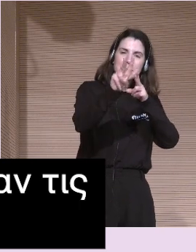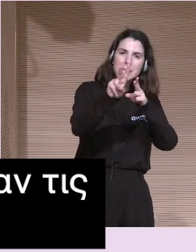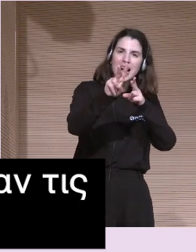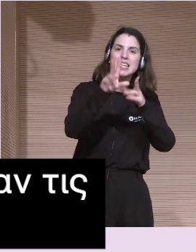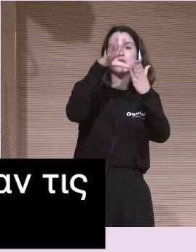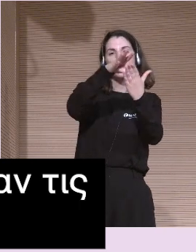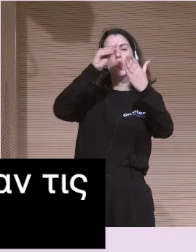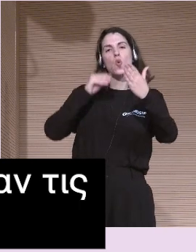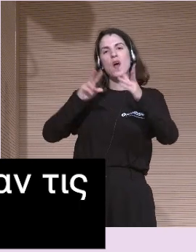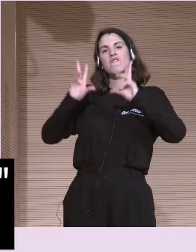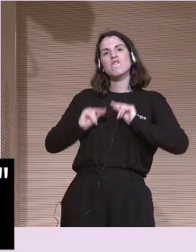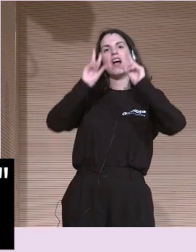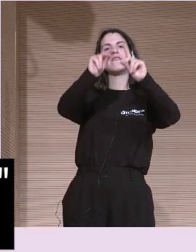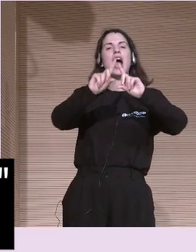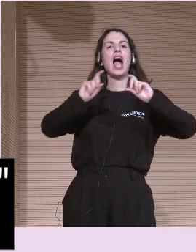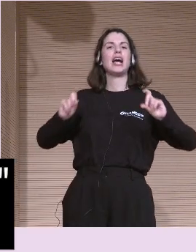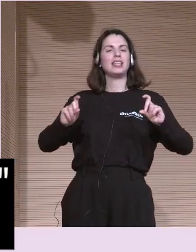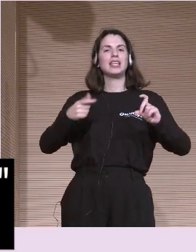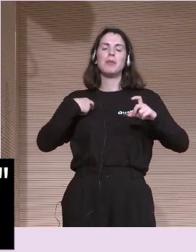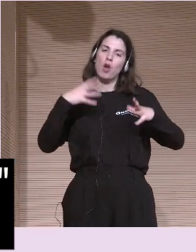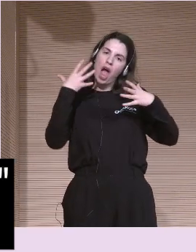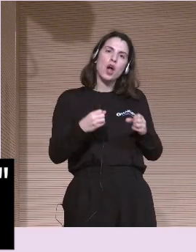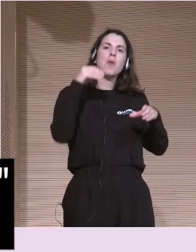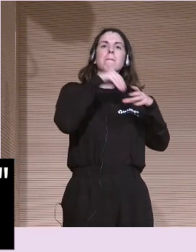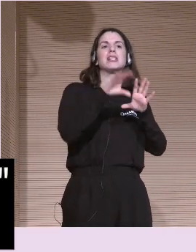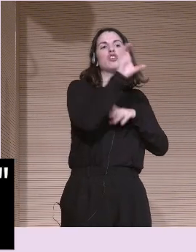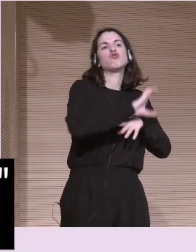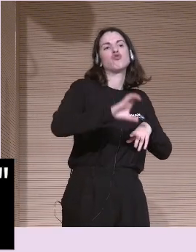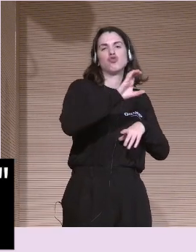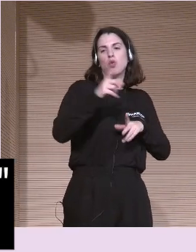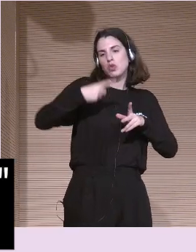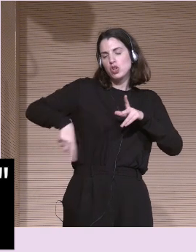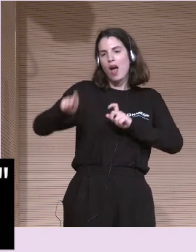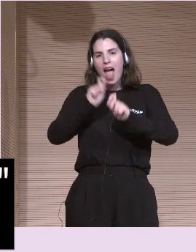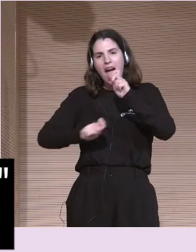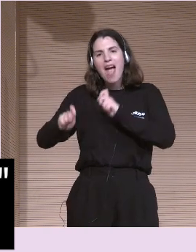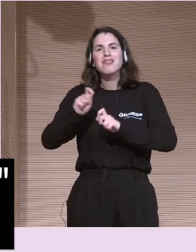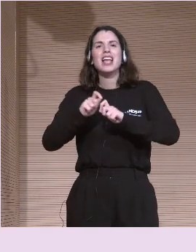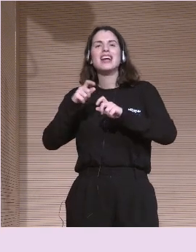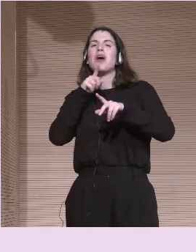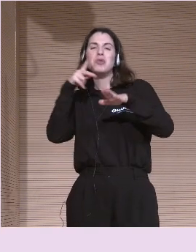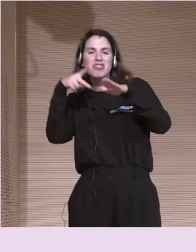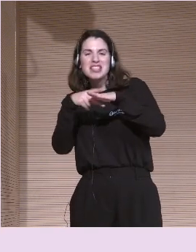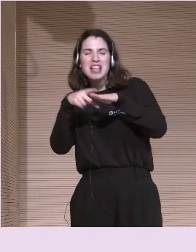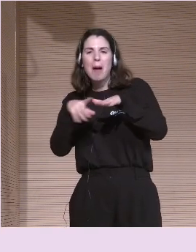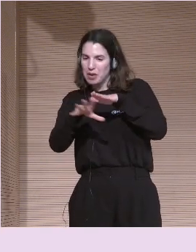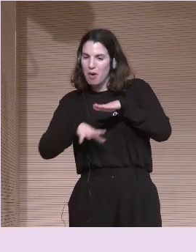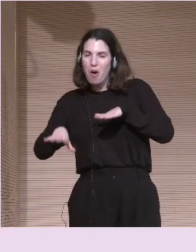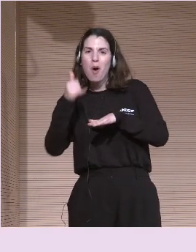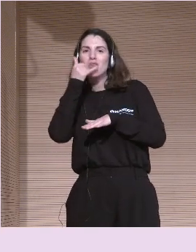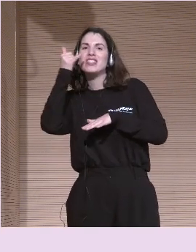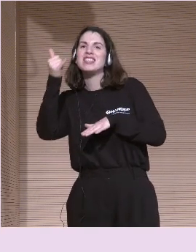phone where they would have taken the orders, and you can hear stories of other takeaway kids that Angela has interviewed. So this is an aspect